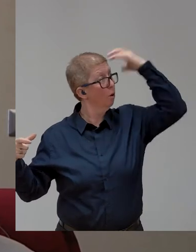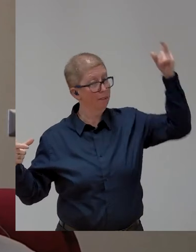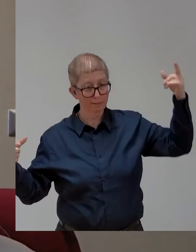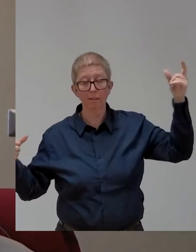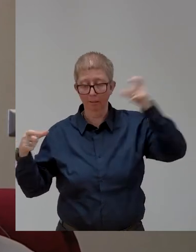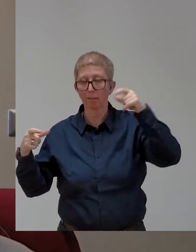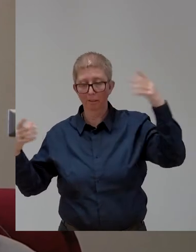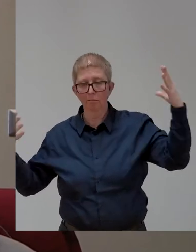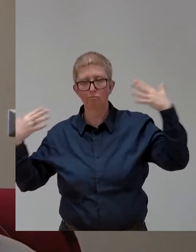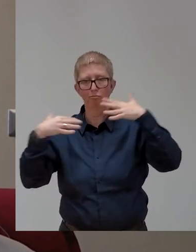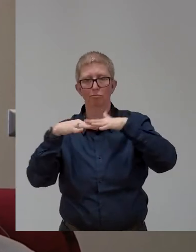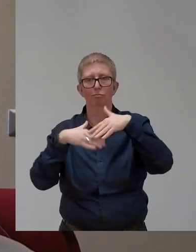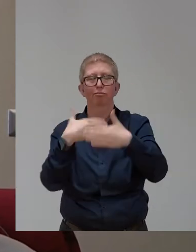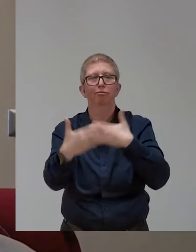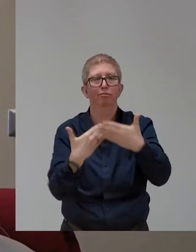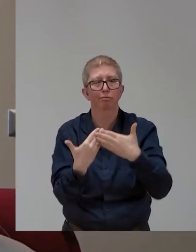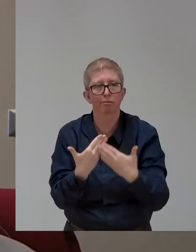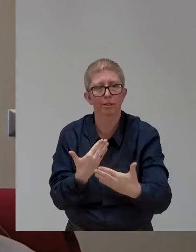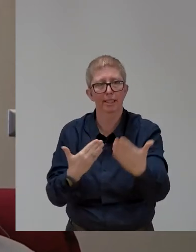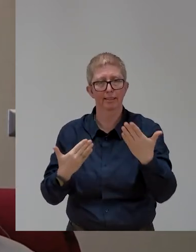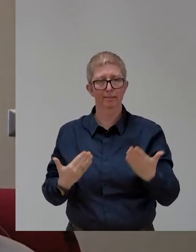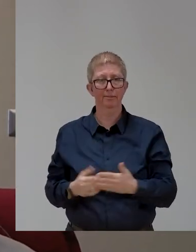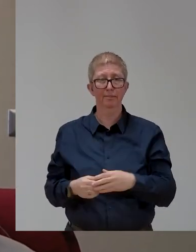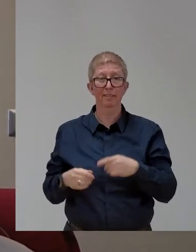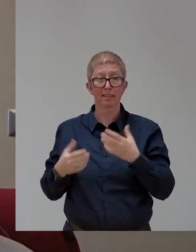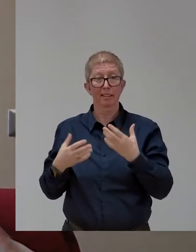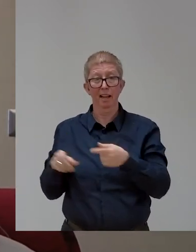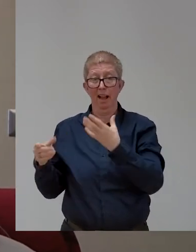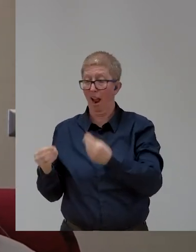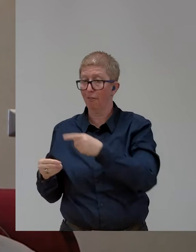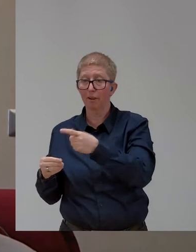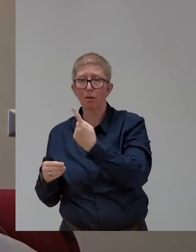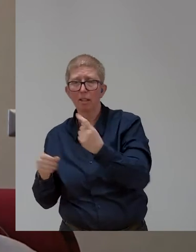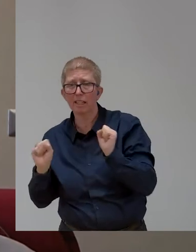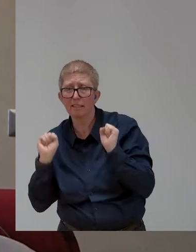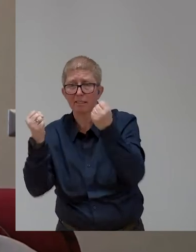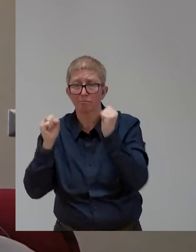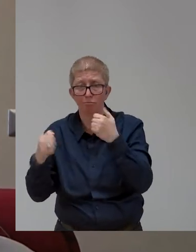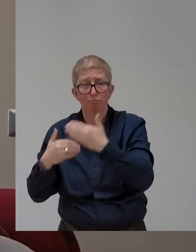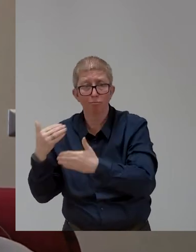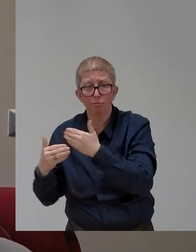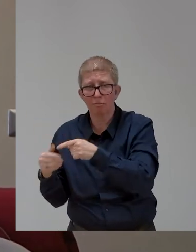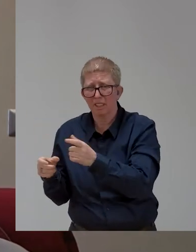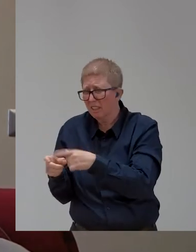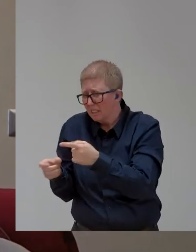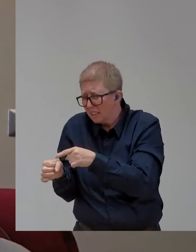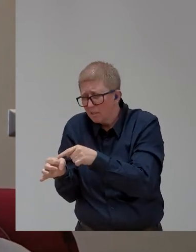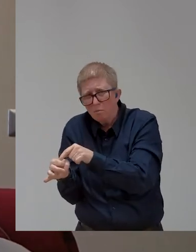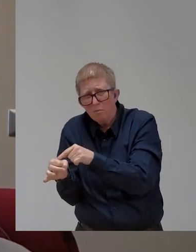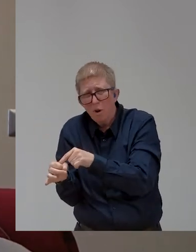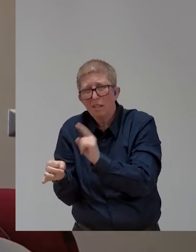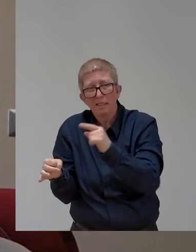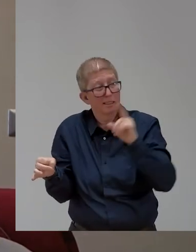no matter how good the initiative is, we do not see how it can remain in time.